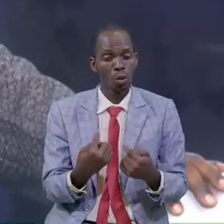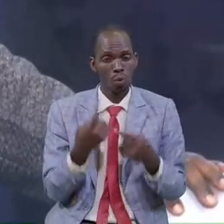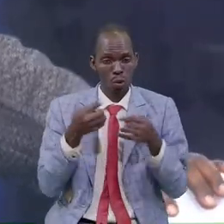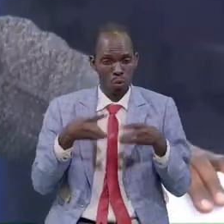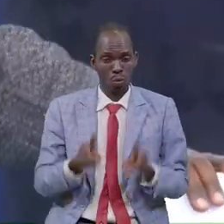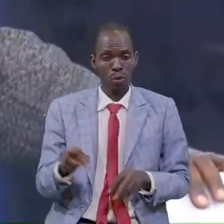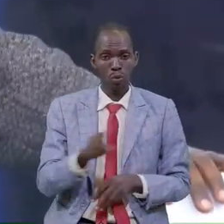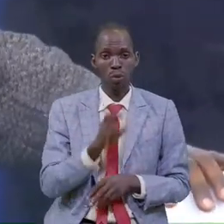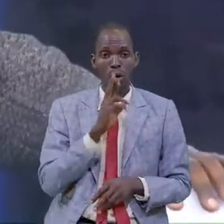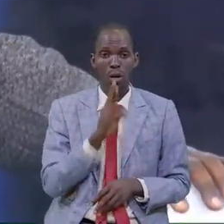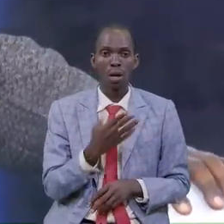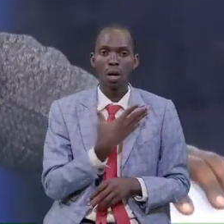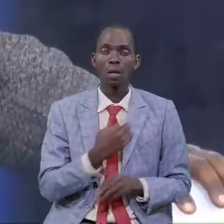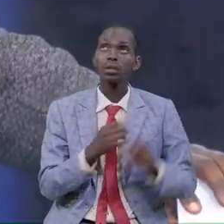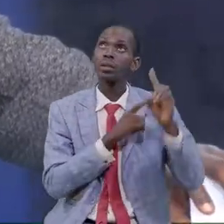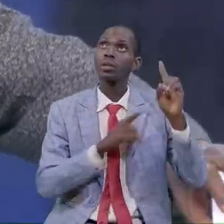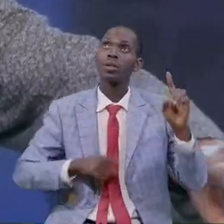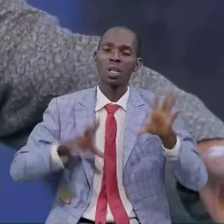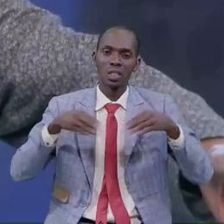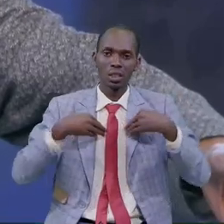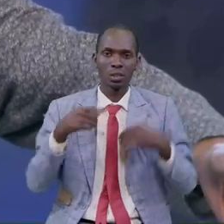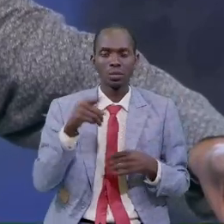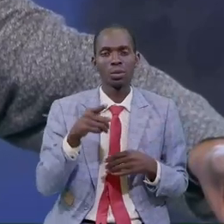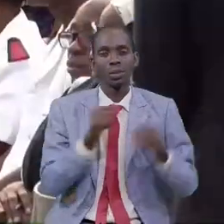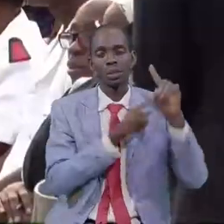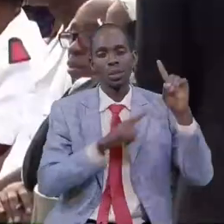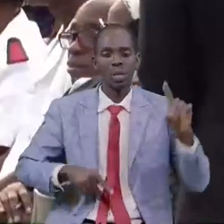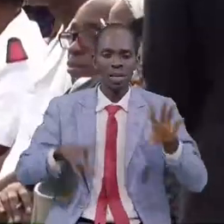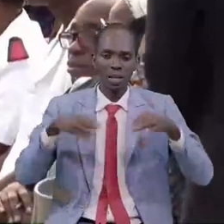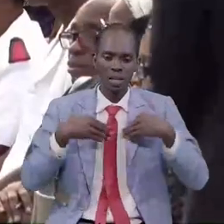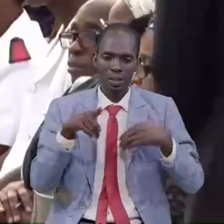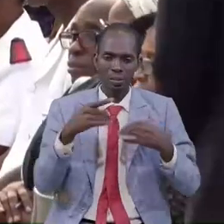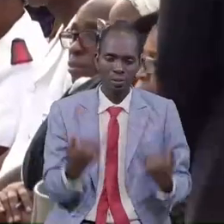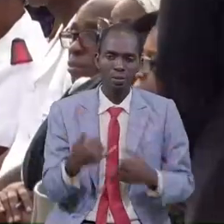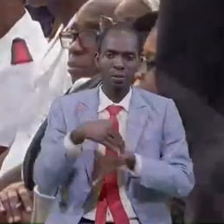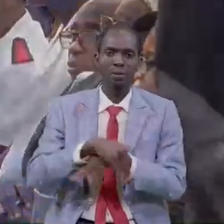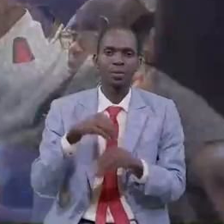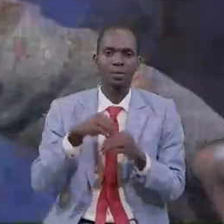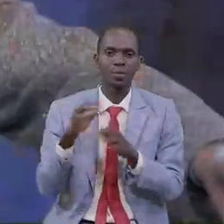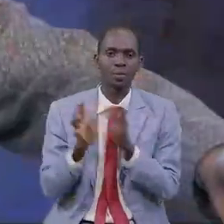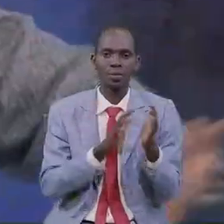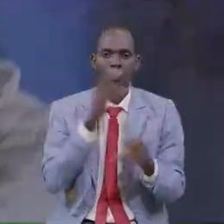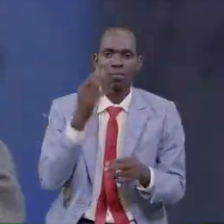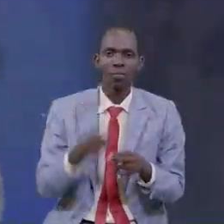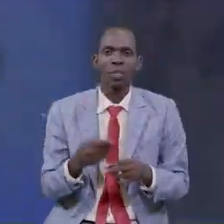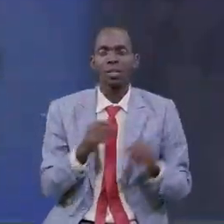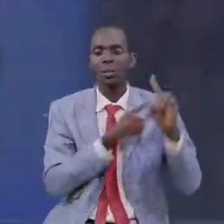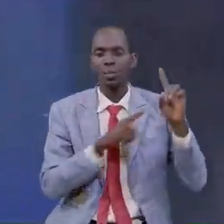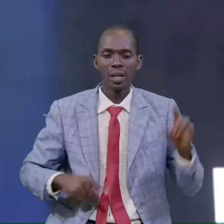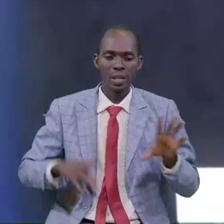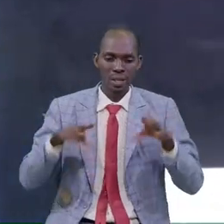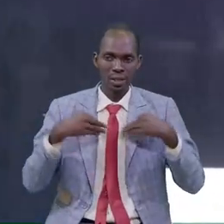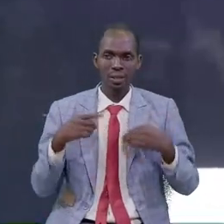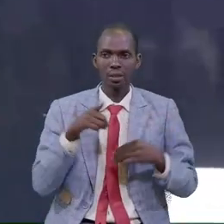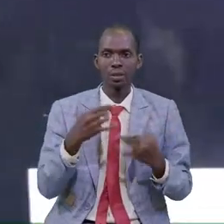Et le Seigneur vous recevra. The Lord receives you tonight. Le Seigneur vous recevra ce soir. The Lord receives you tonight. Le Seigneur vous recevra and ce then soir.